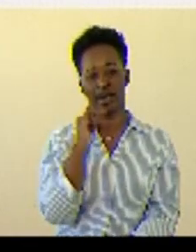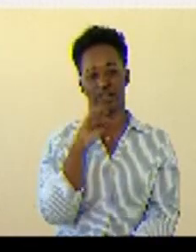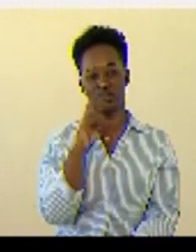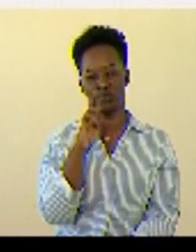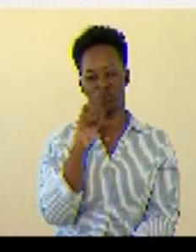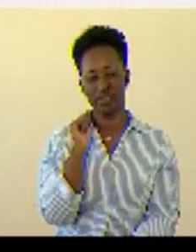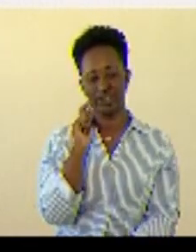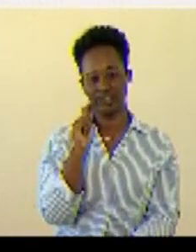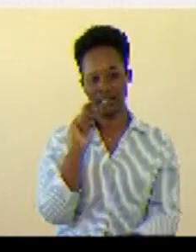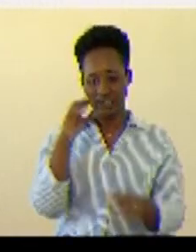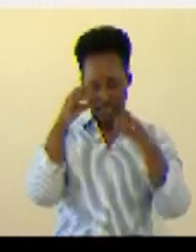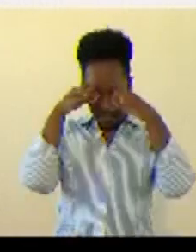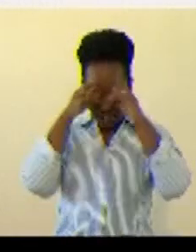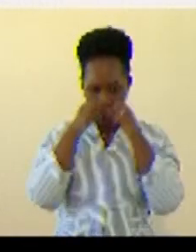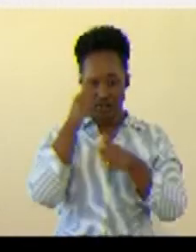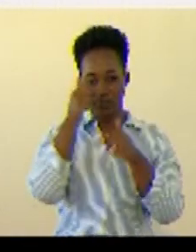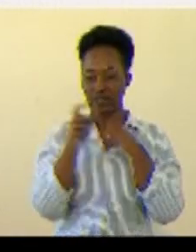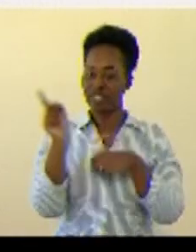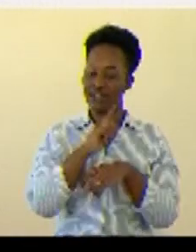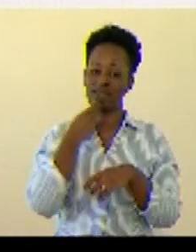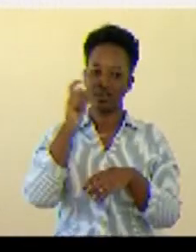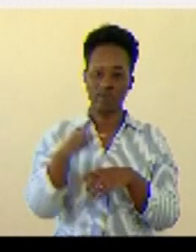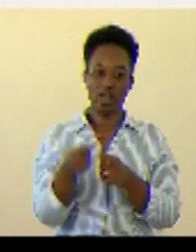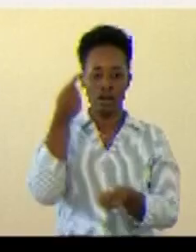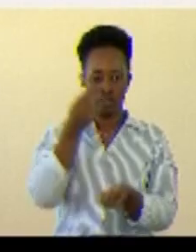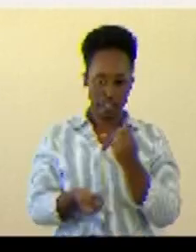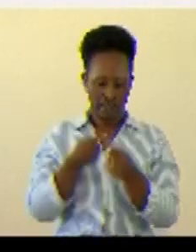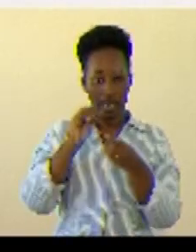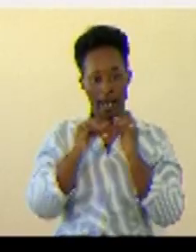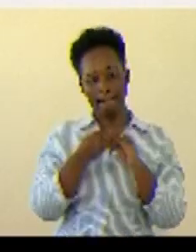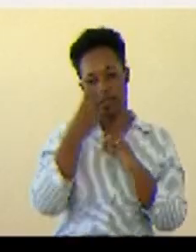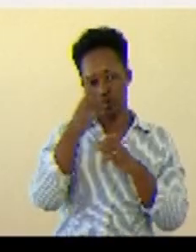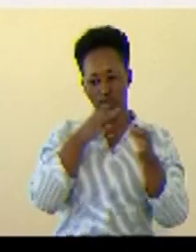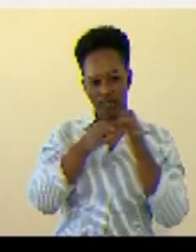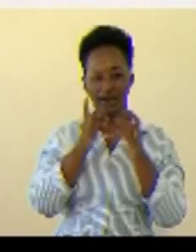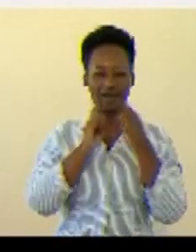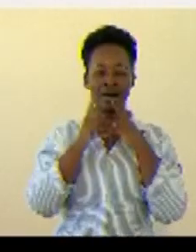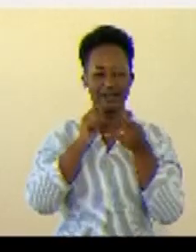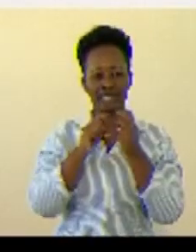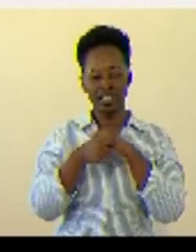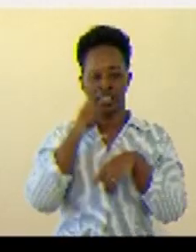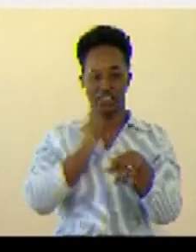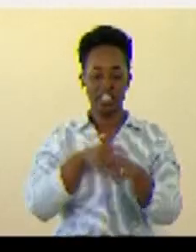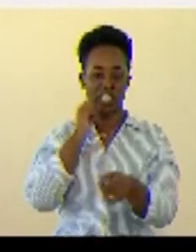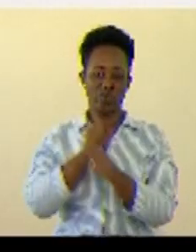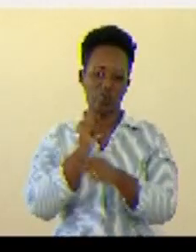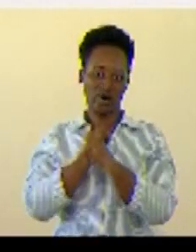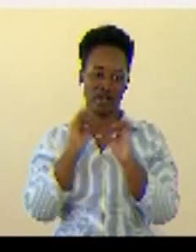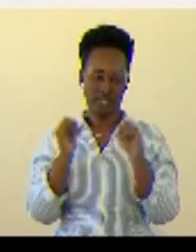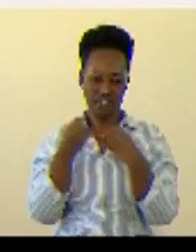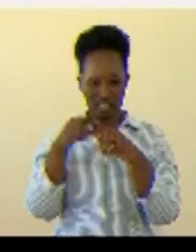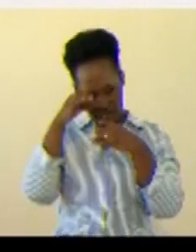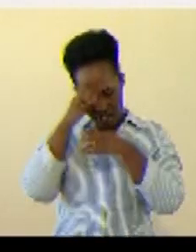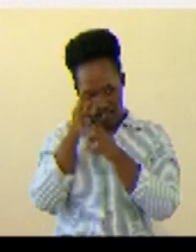heating. Number 2, describe the color changing during the test for starch.